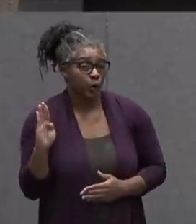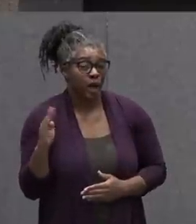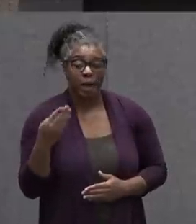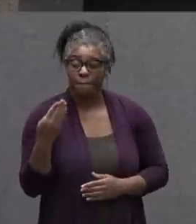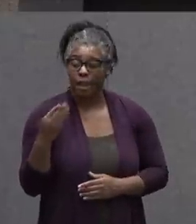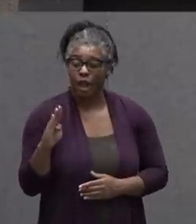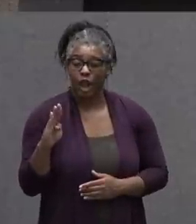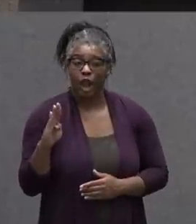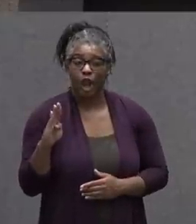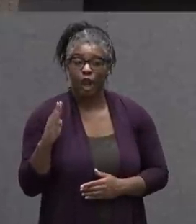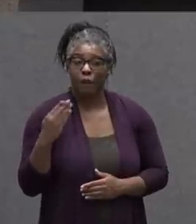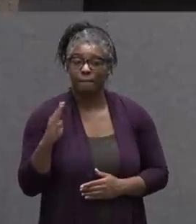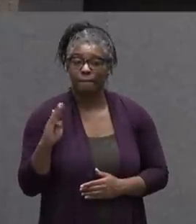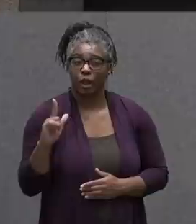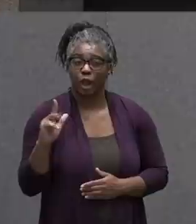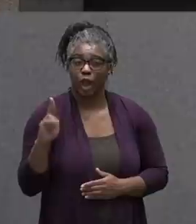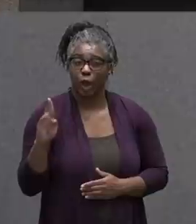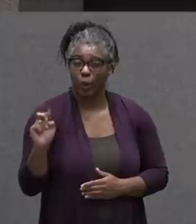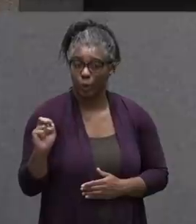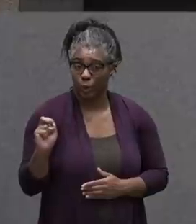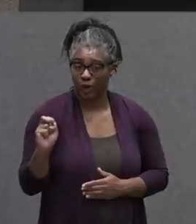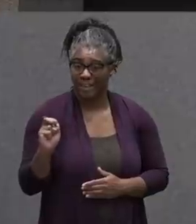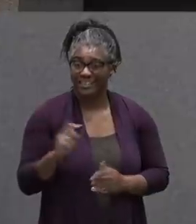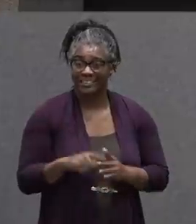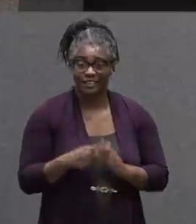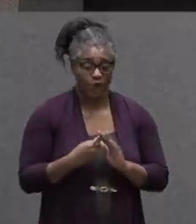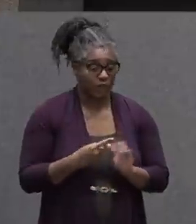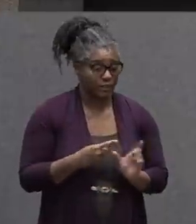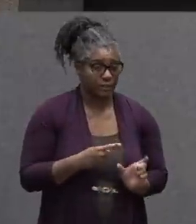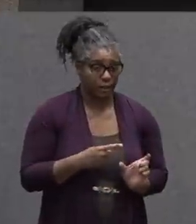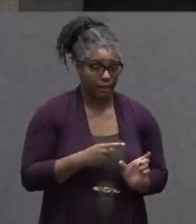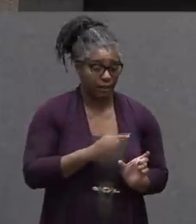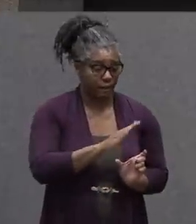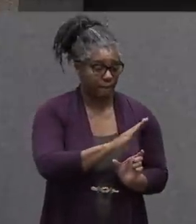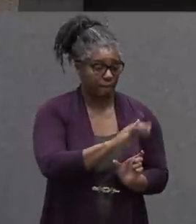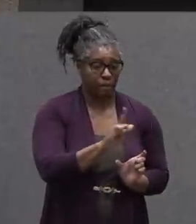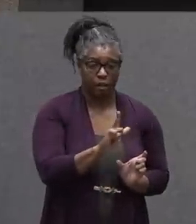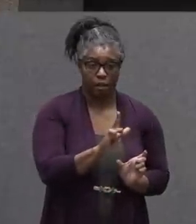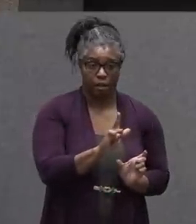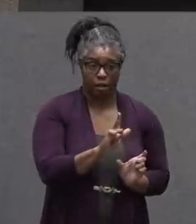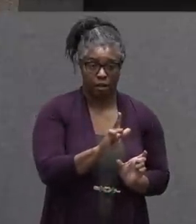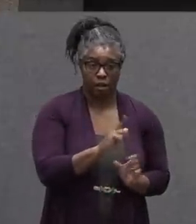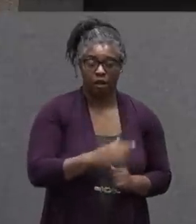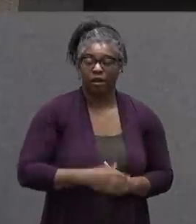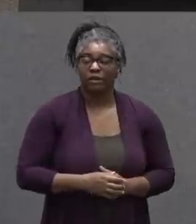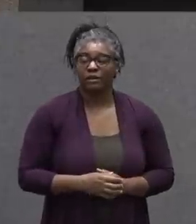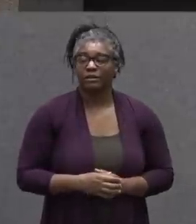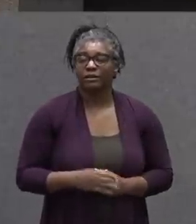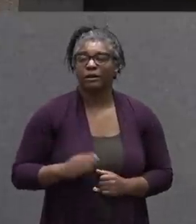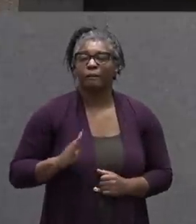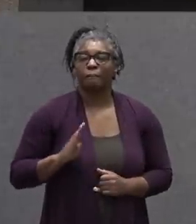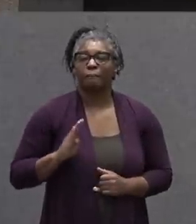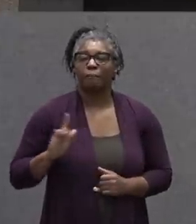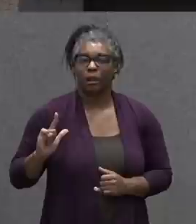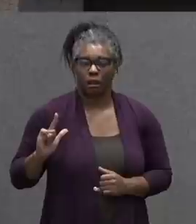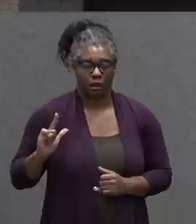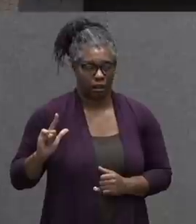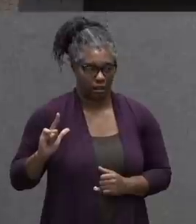Blue has the beginning sound, blue. So I'm going to add that to my pile too.